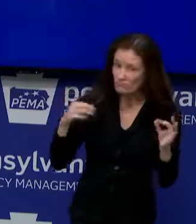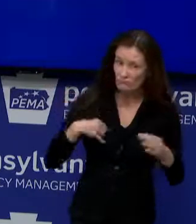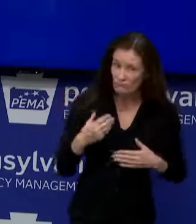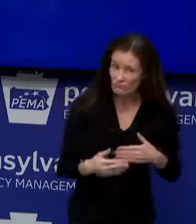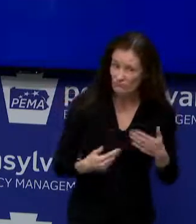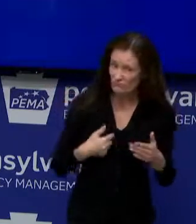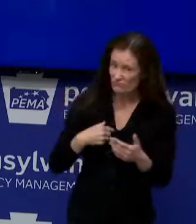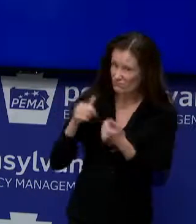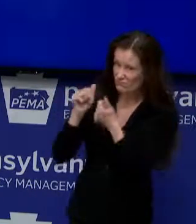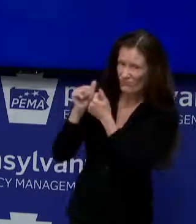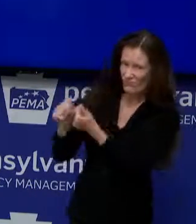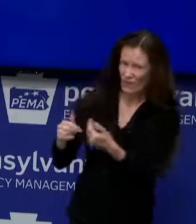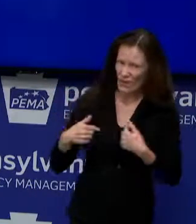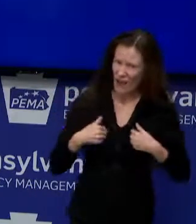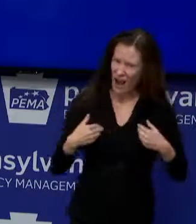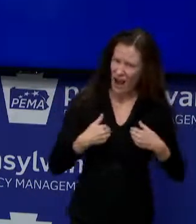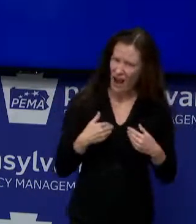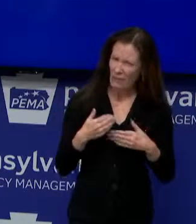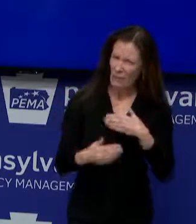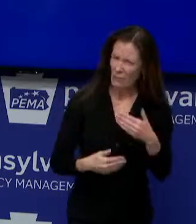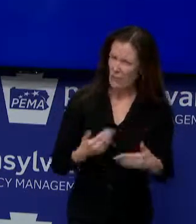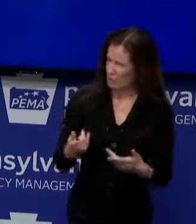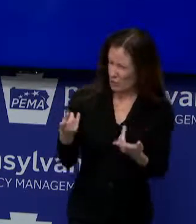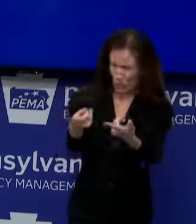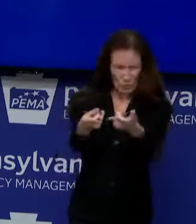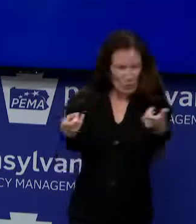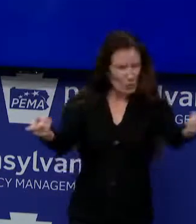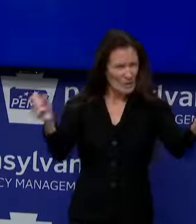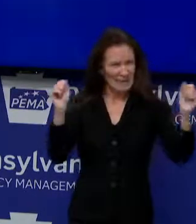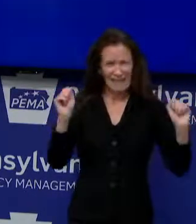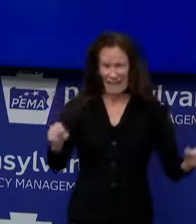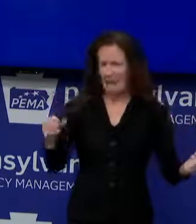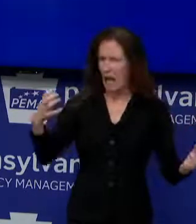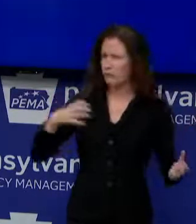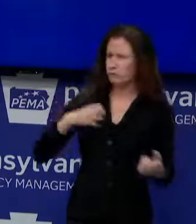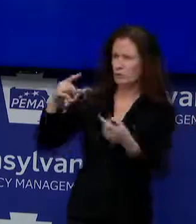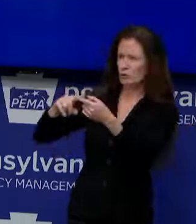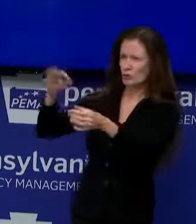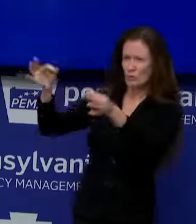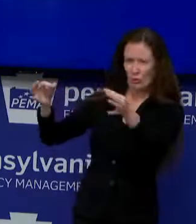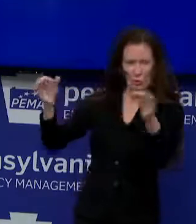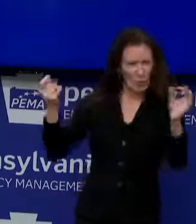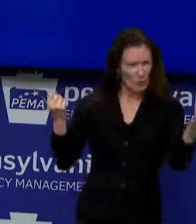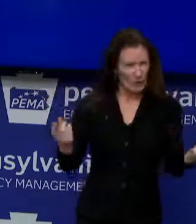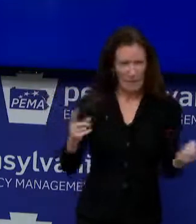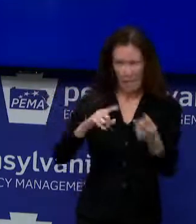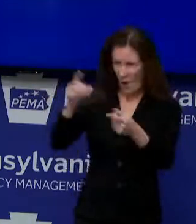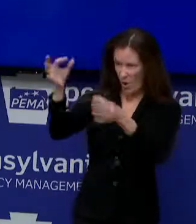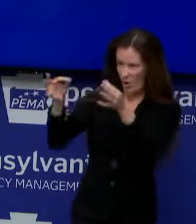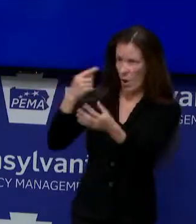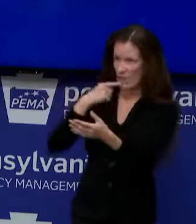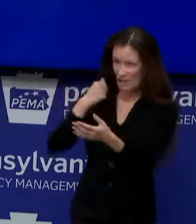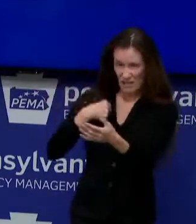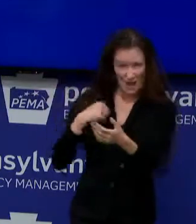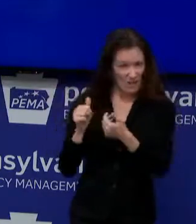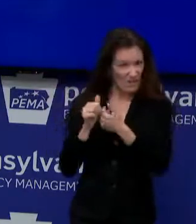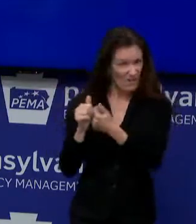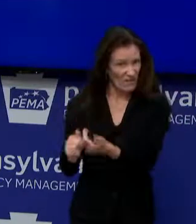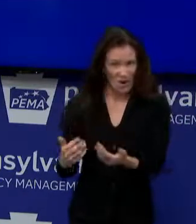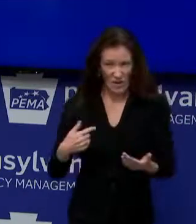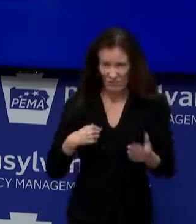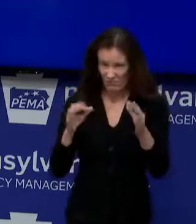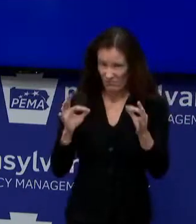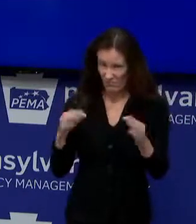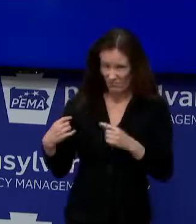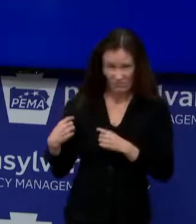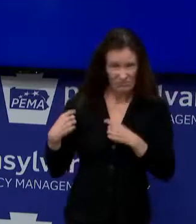for, to do that. So again, we had a free and fair elections with all the counties and the candidates being able to follow those rules,